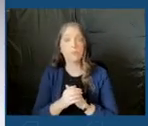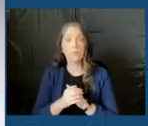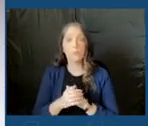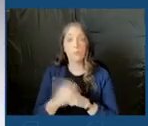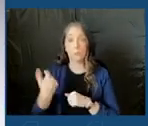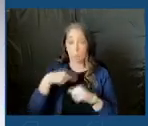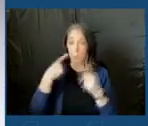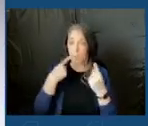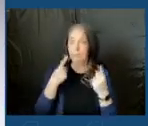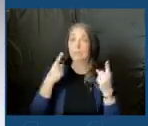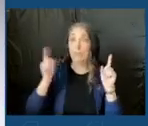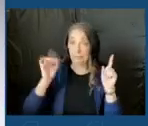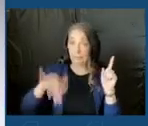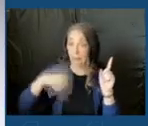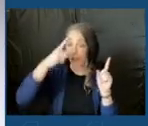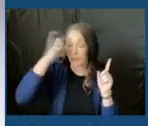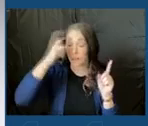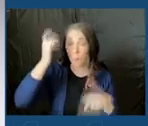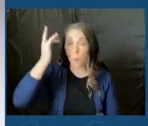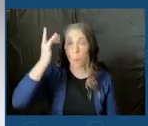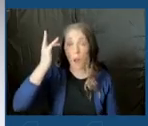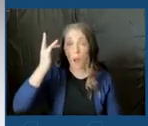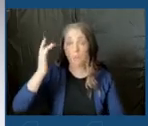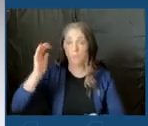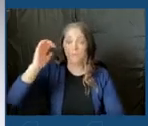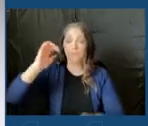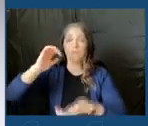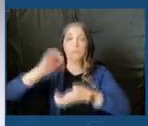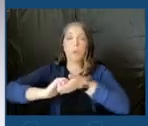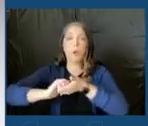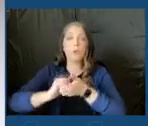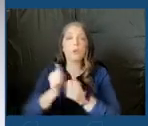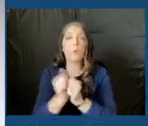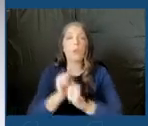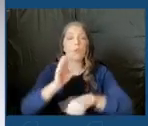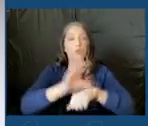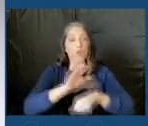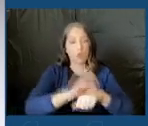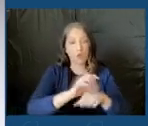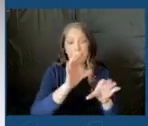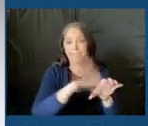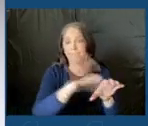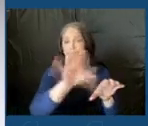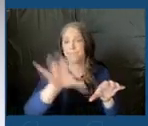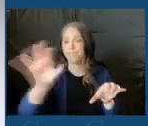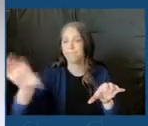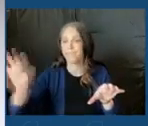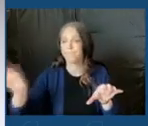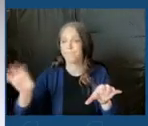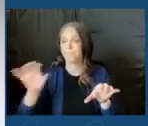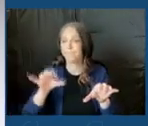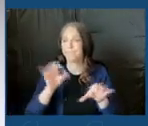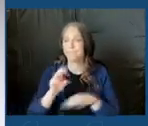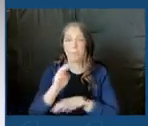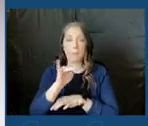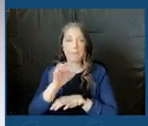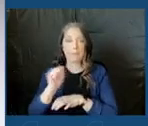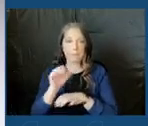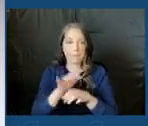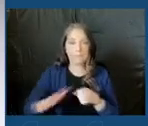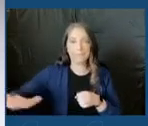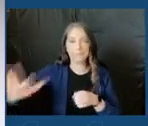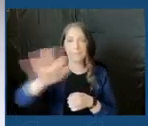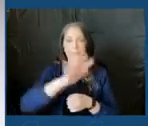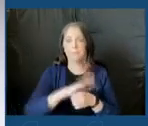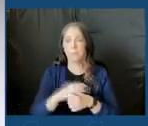summer literally because of the partnership we made with the churches throughout Mississippi that did the job of telling the community that this was